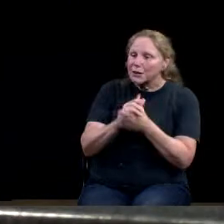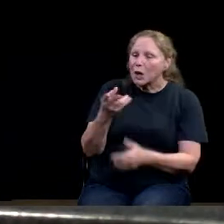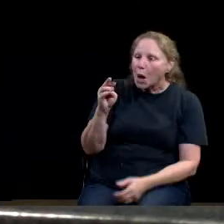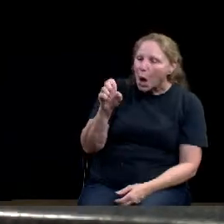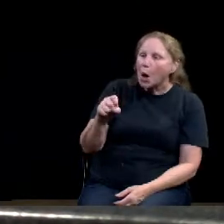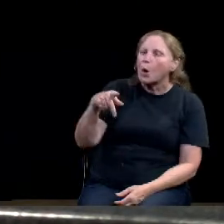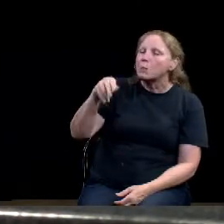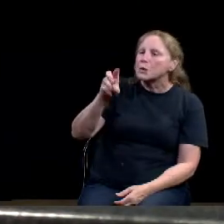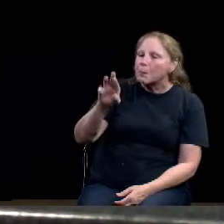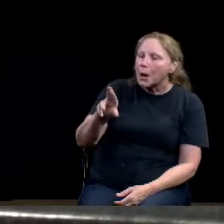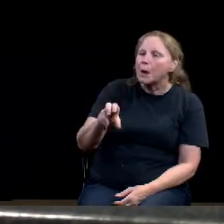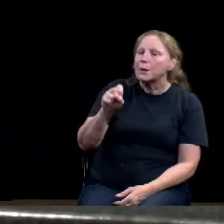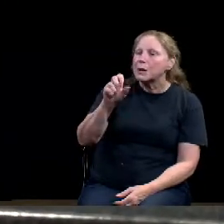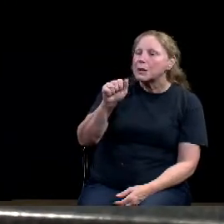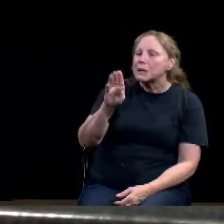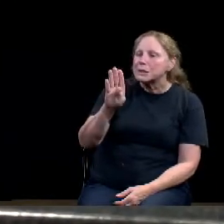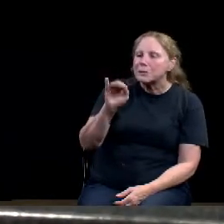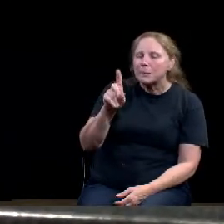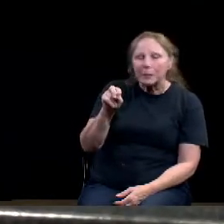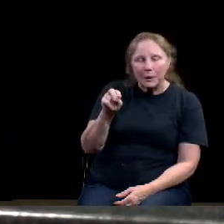Pro Tem